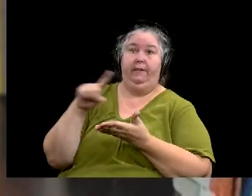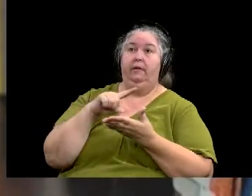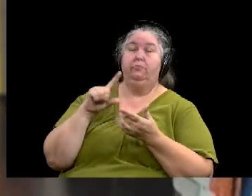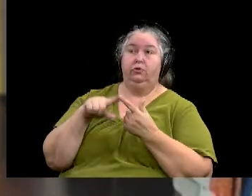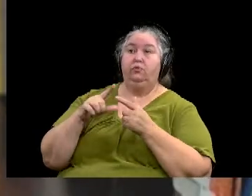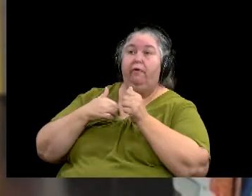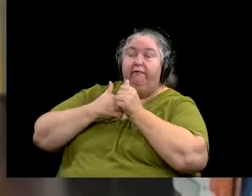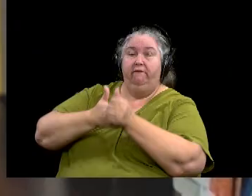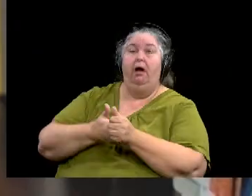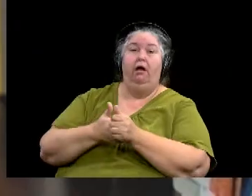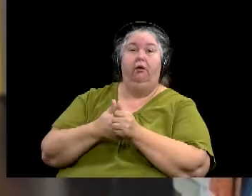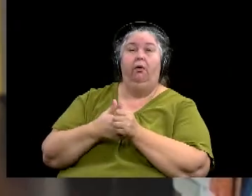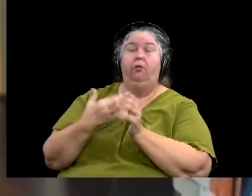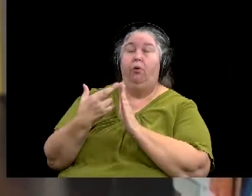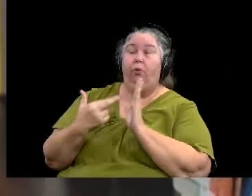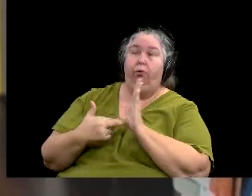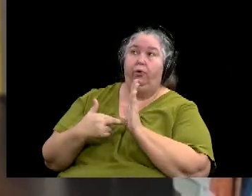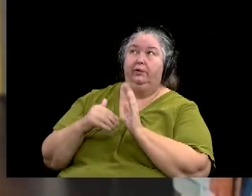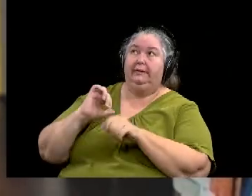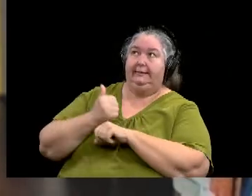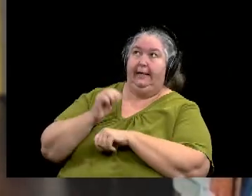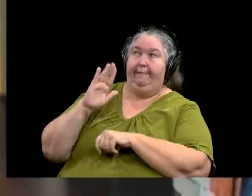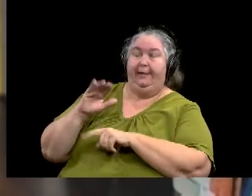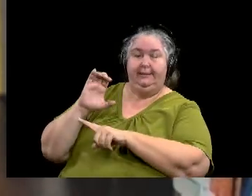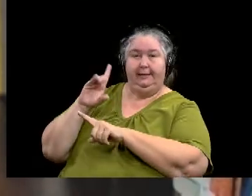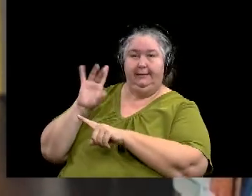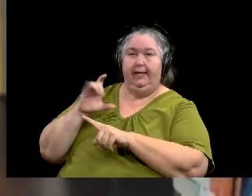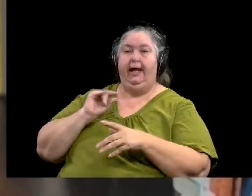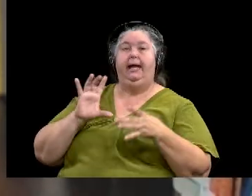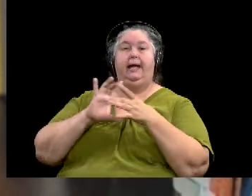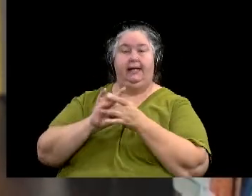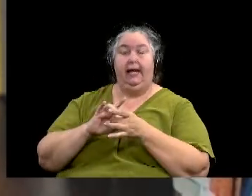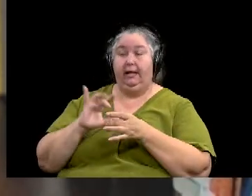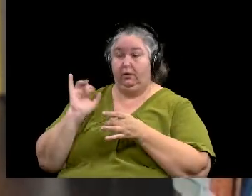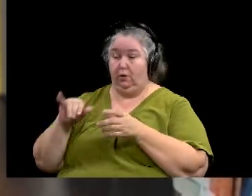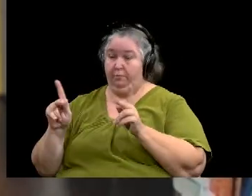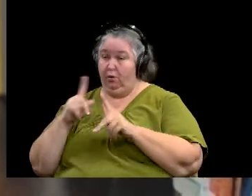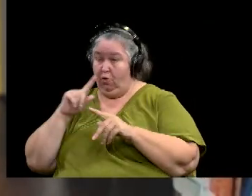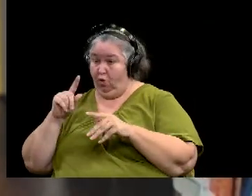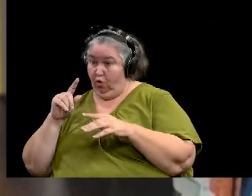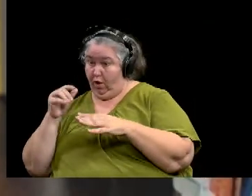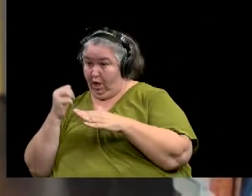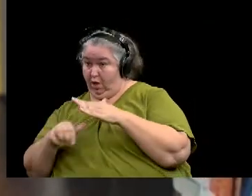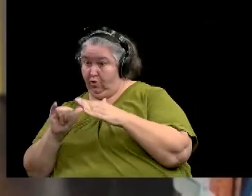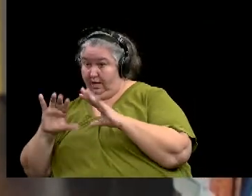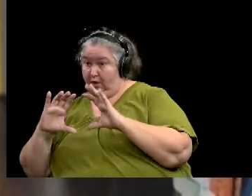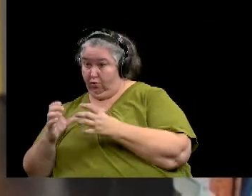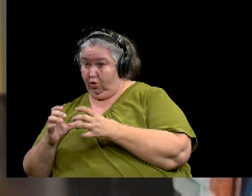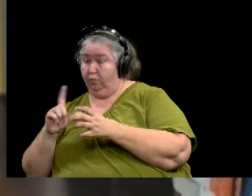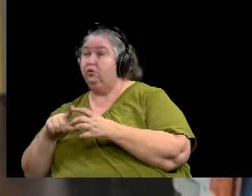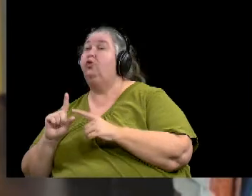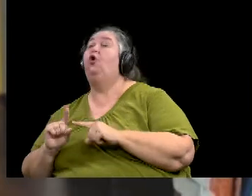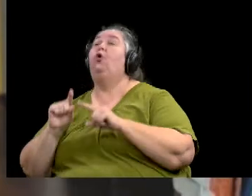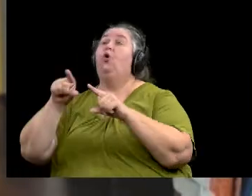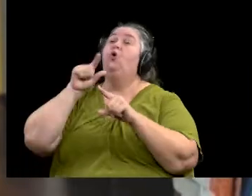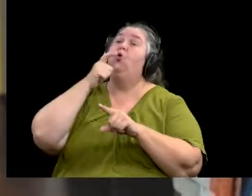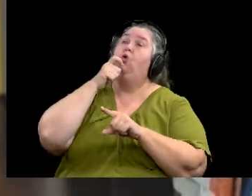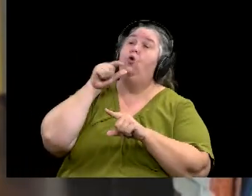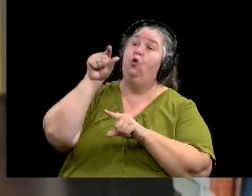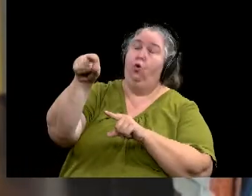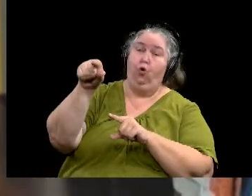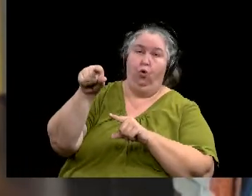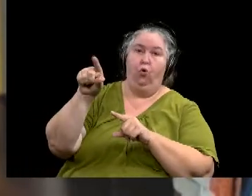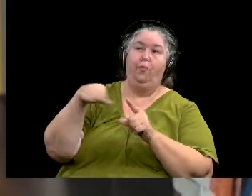those people that fall into those priority groups with the vaccine providers as they become available. And now to give you a little bit